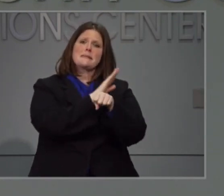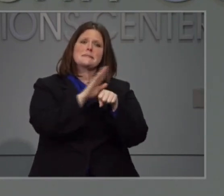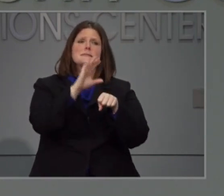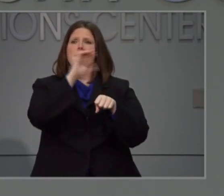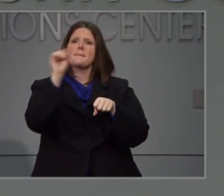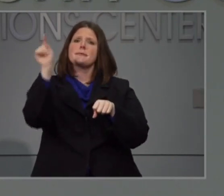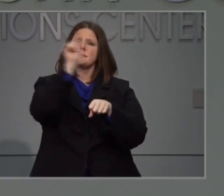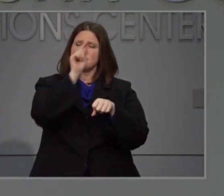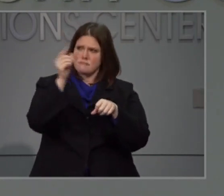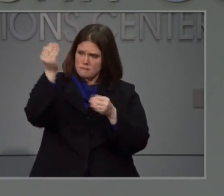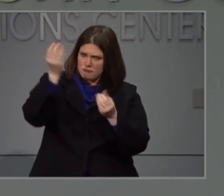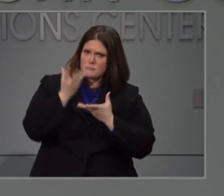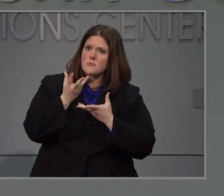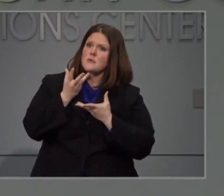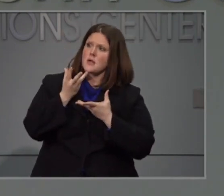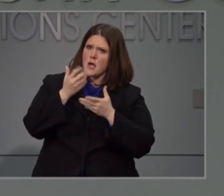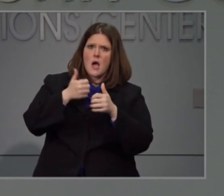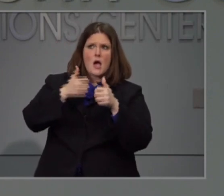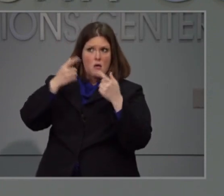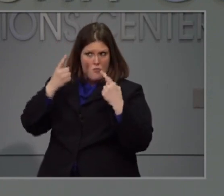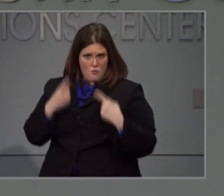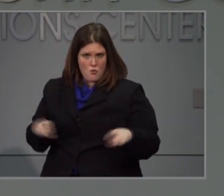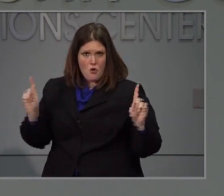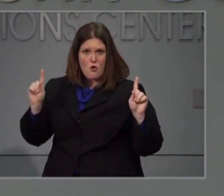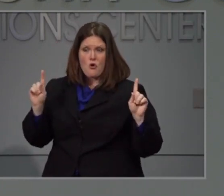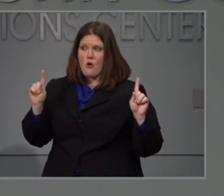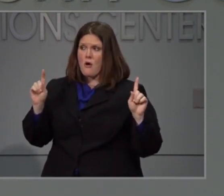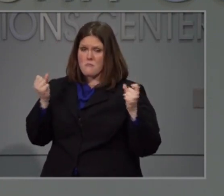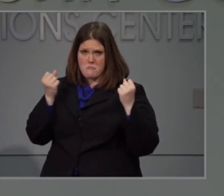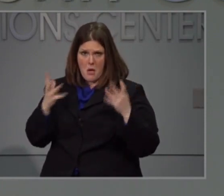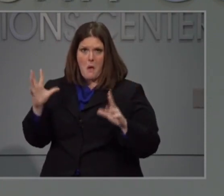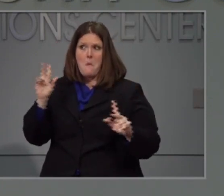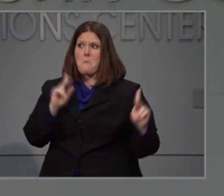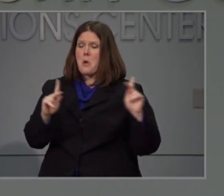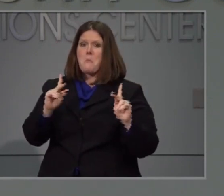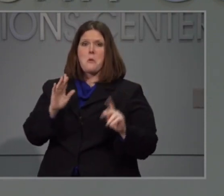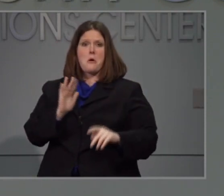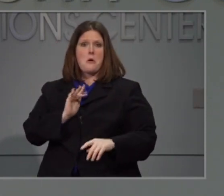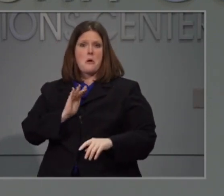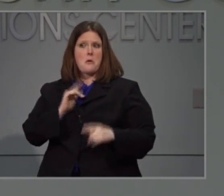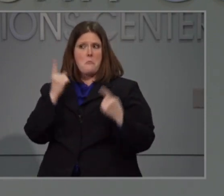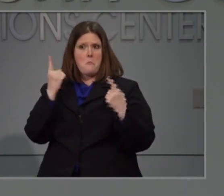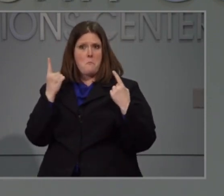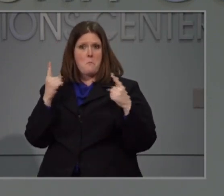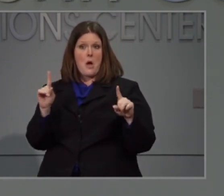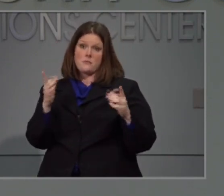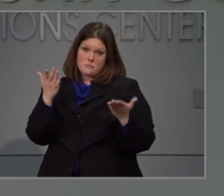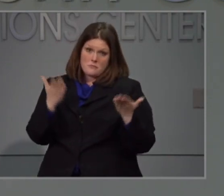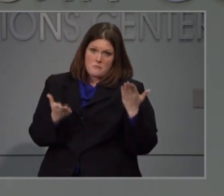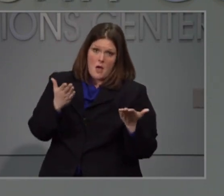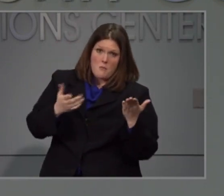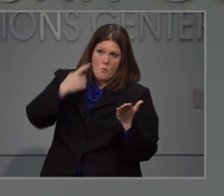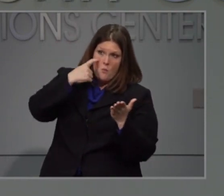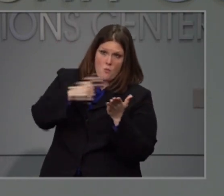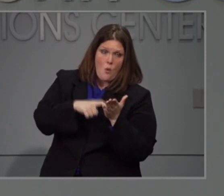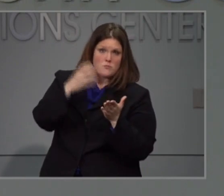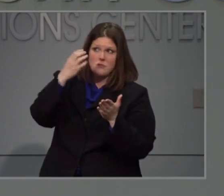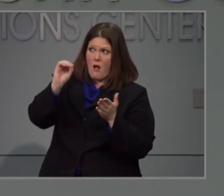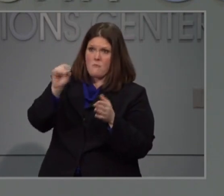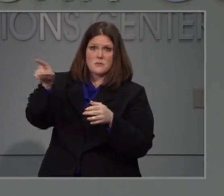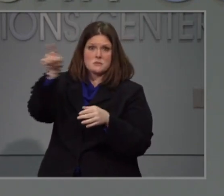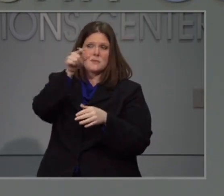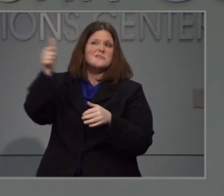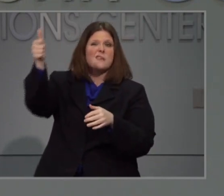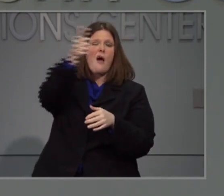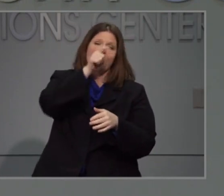teleworking has been largely successful throughout our state. You may see that employers will have to make this